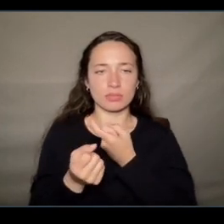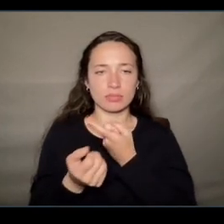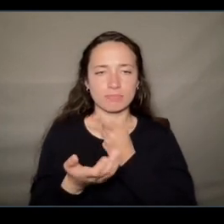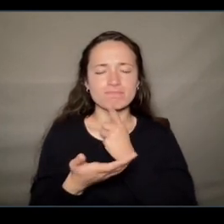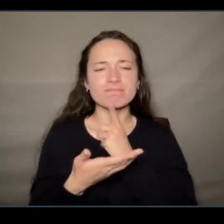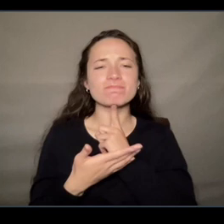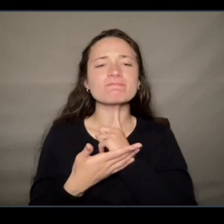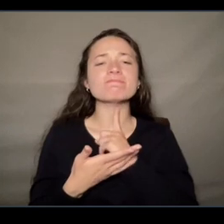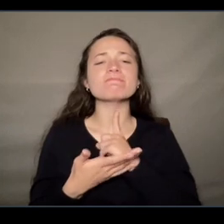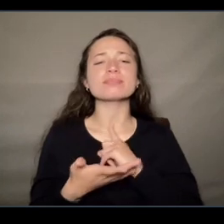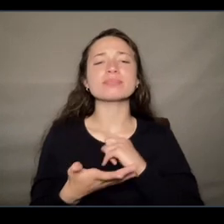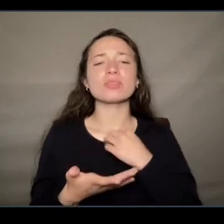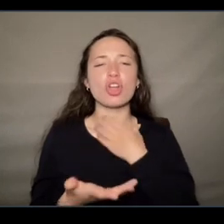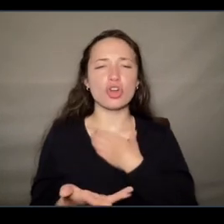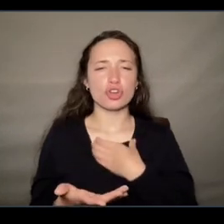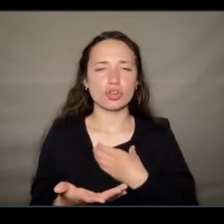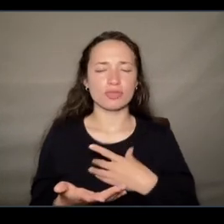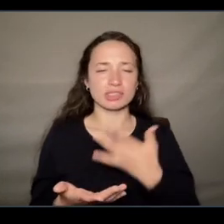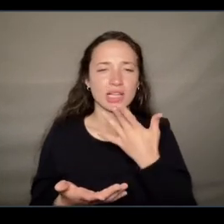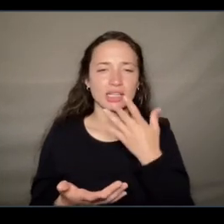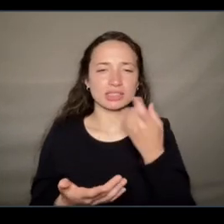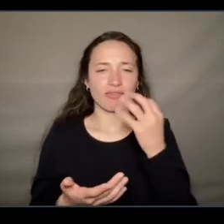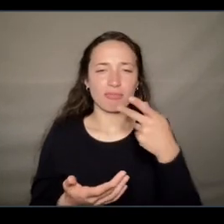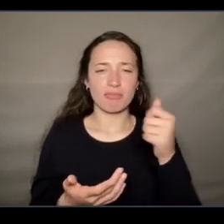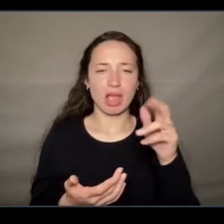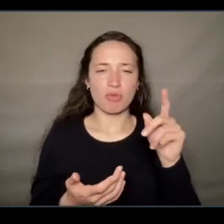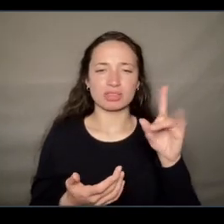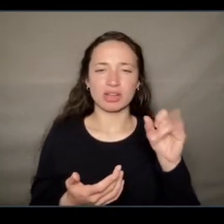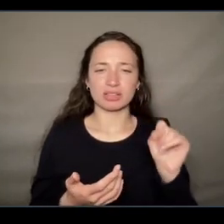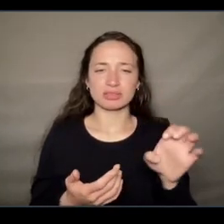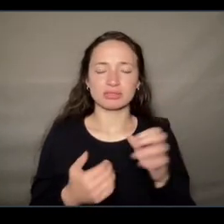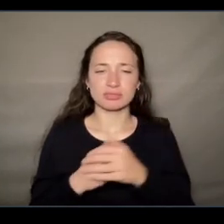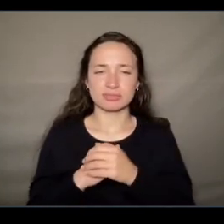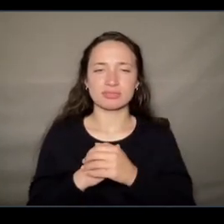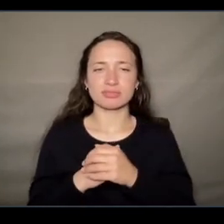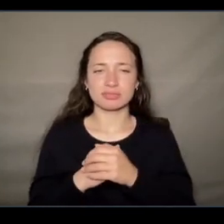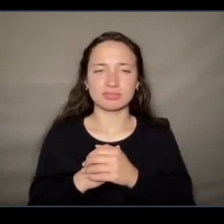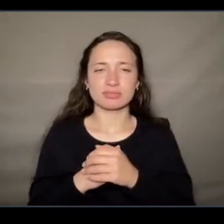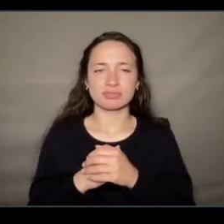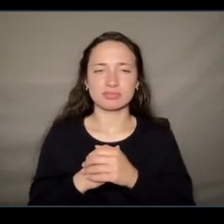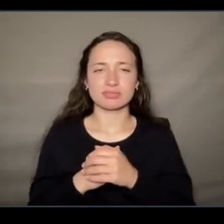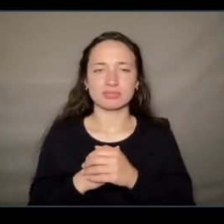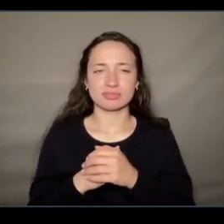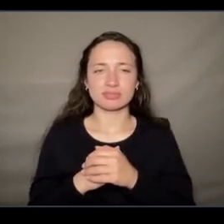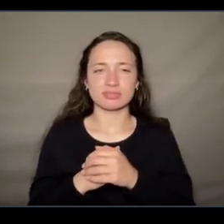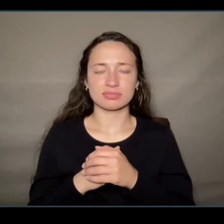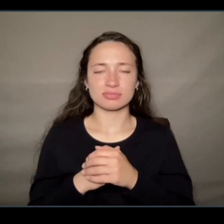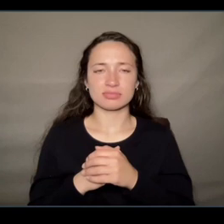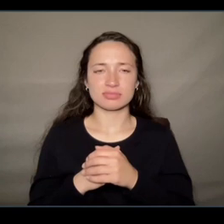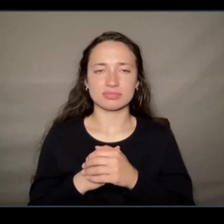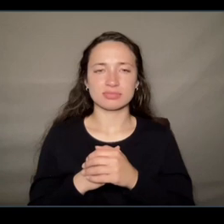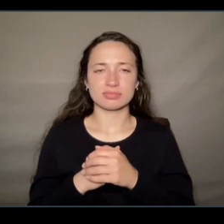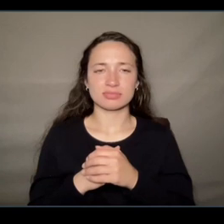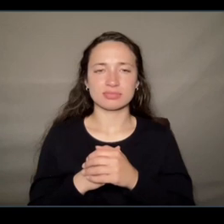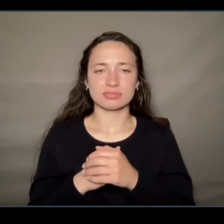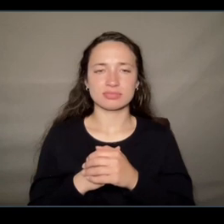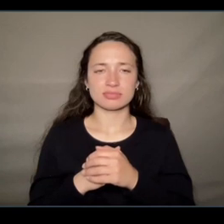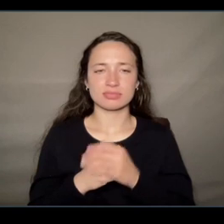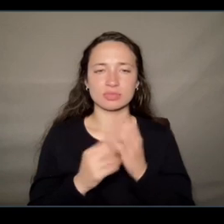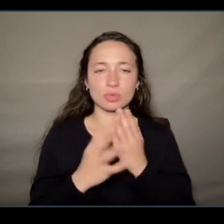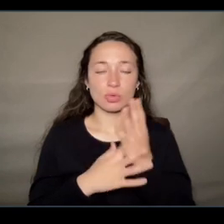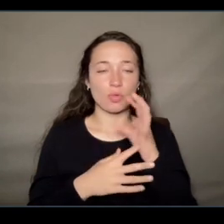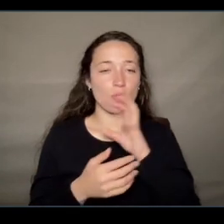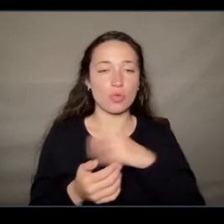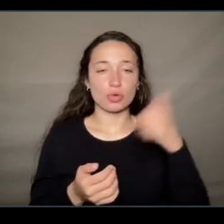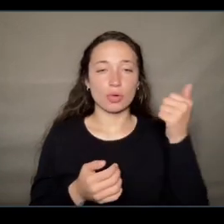and swallowed hard. Now I hunger for a taste of paradise. Though